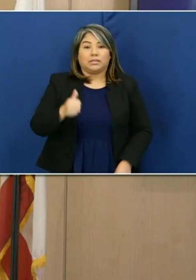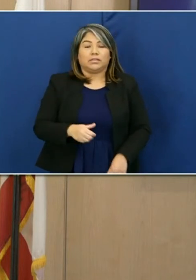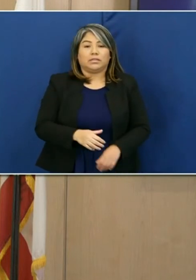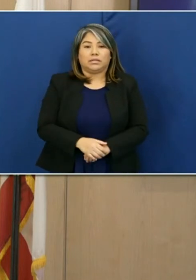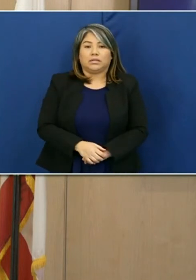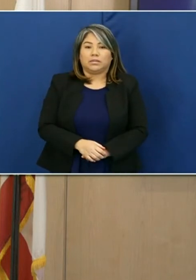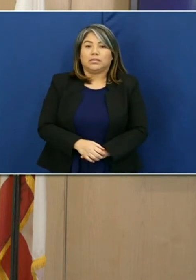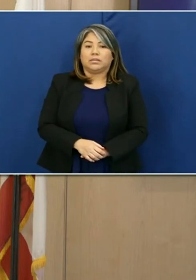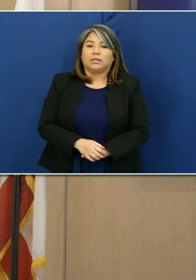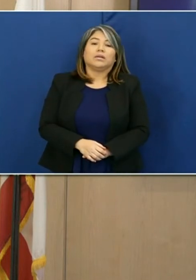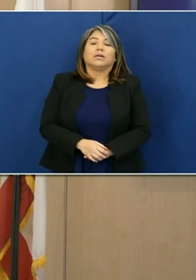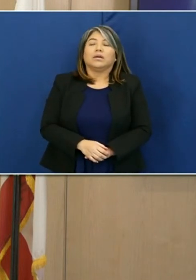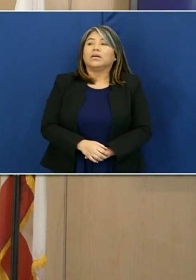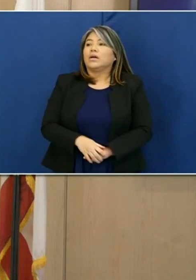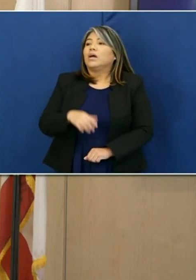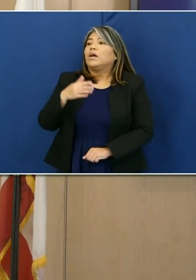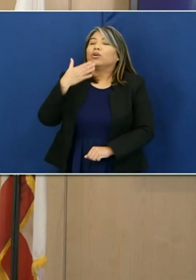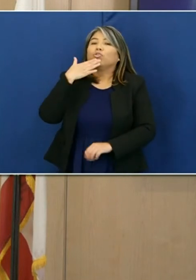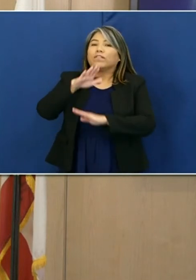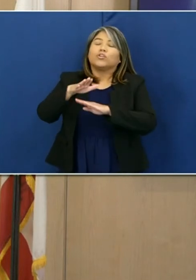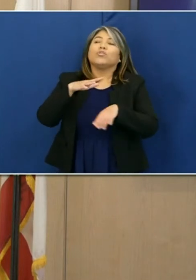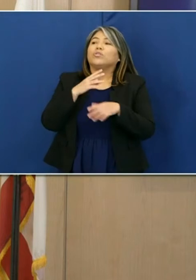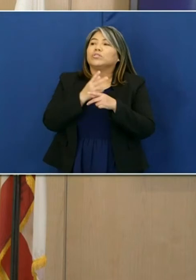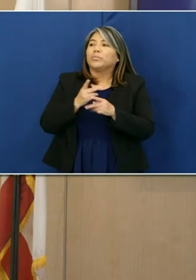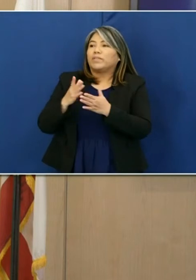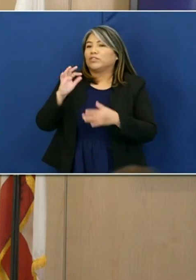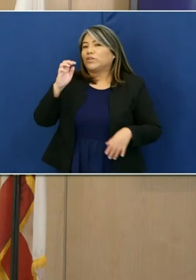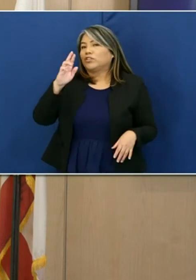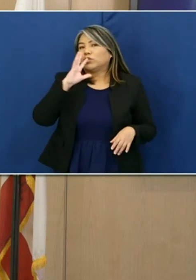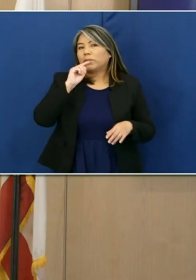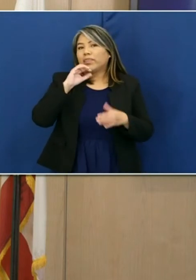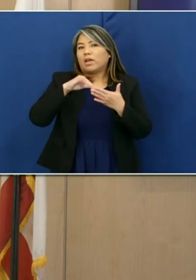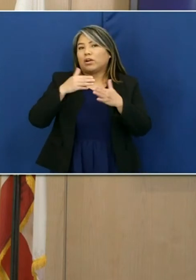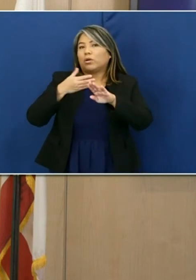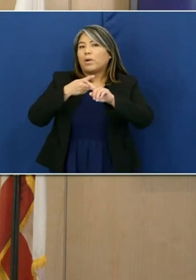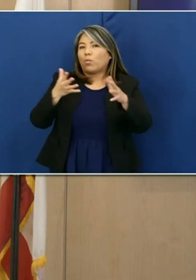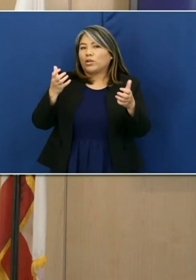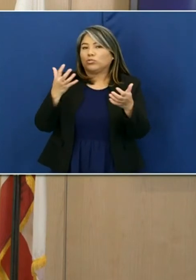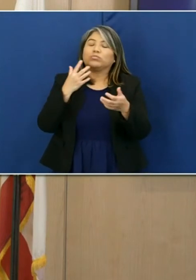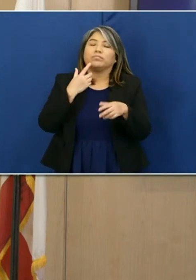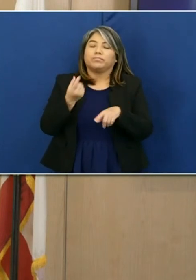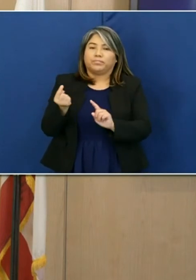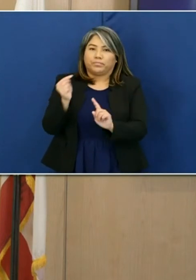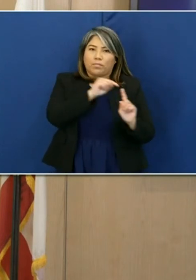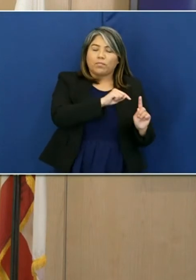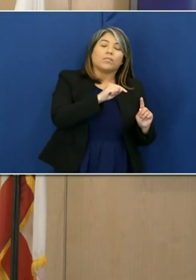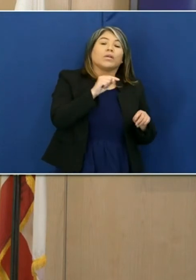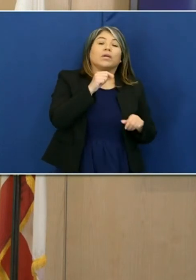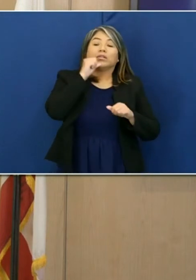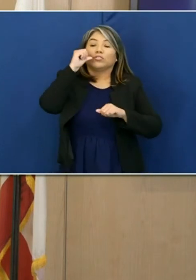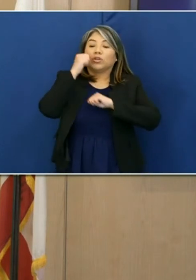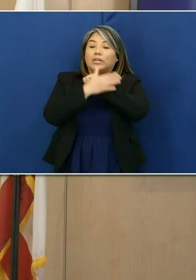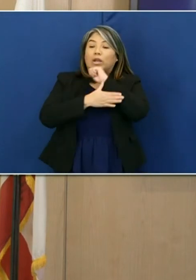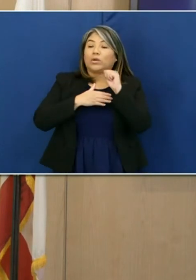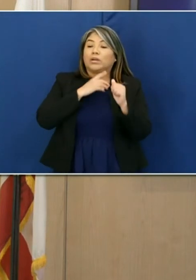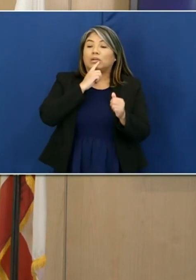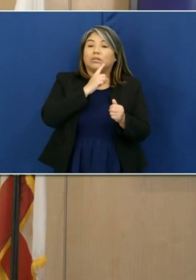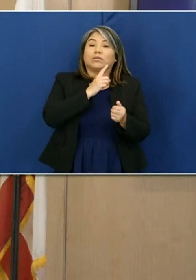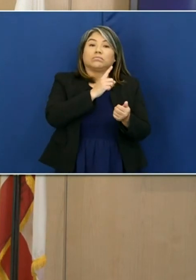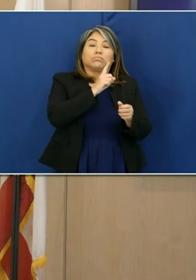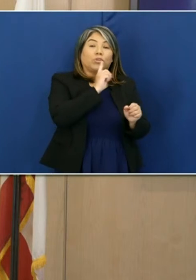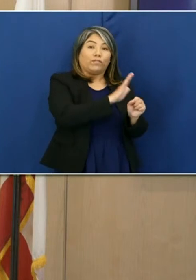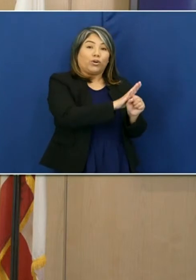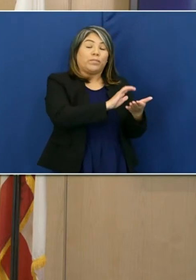Hi, good afternoon. Supervisor Fletcher touched on this earlier, but I'd like to come back to it. Yesterday, the county confirmed that Sharp Healthcare